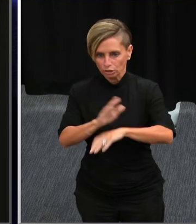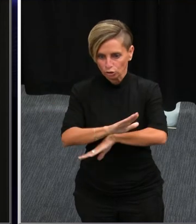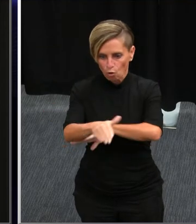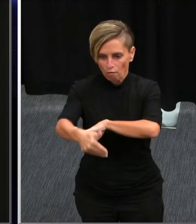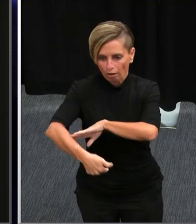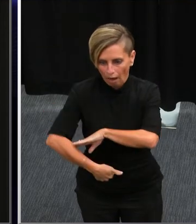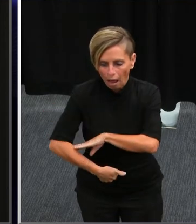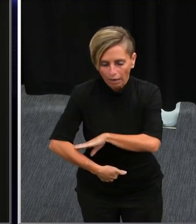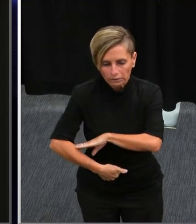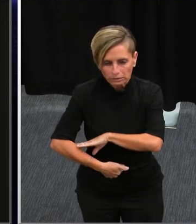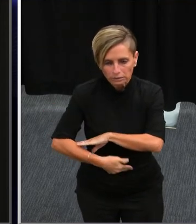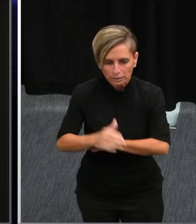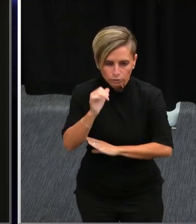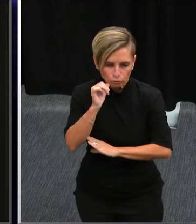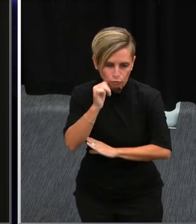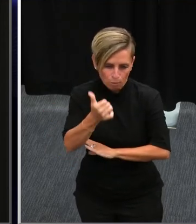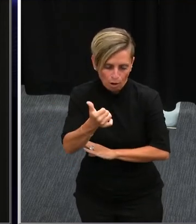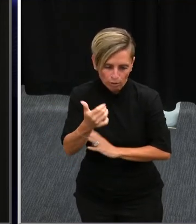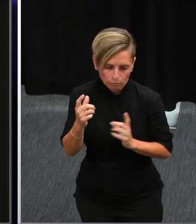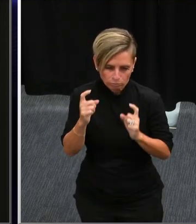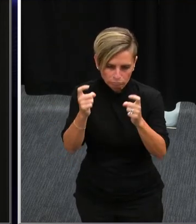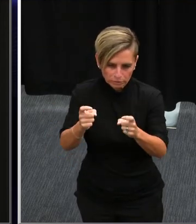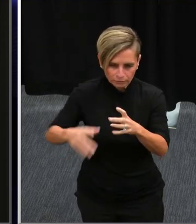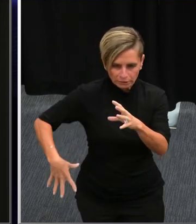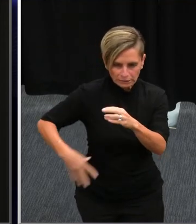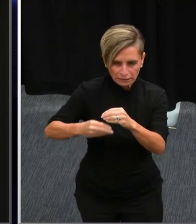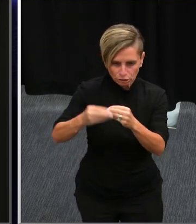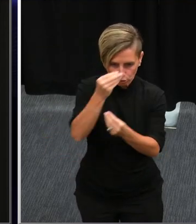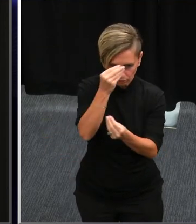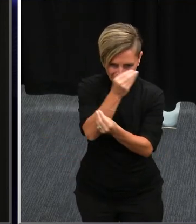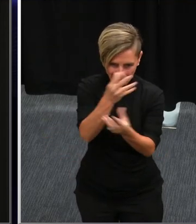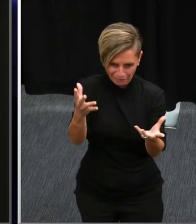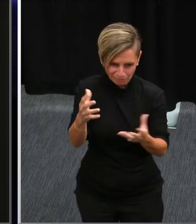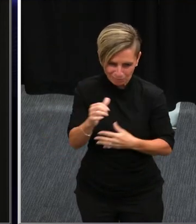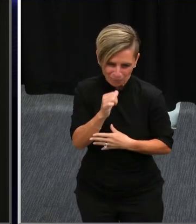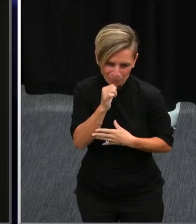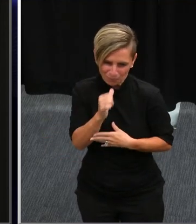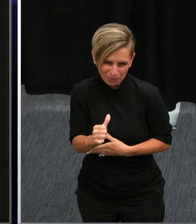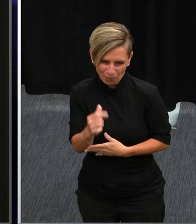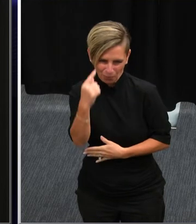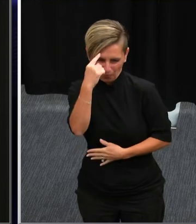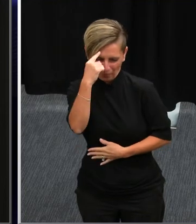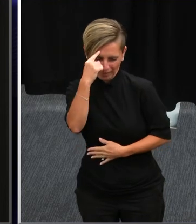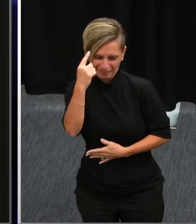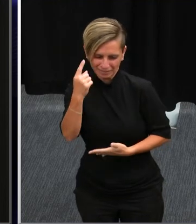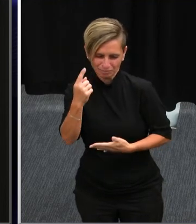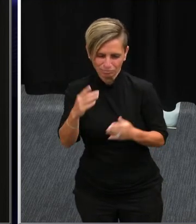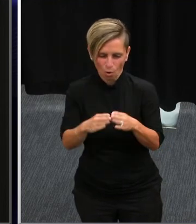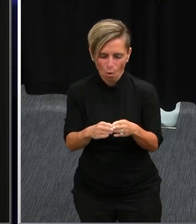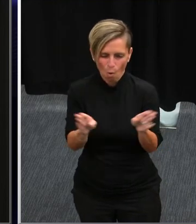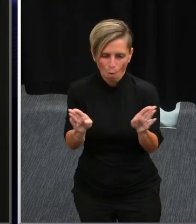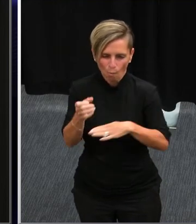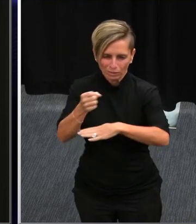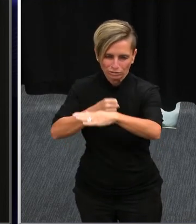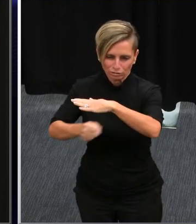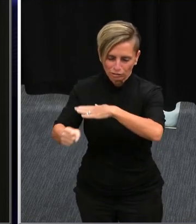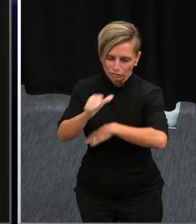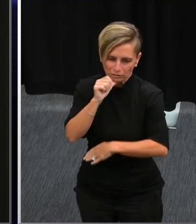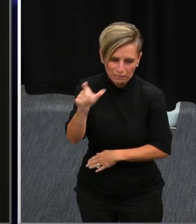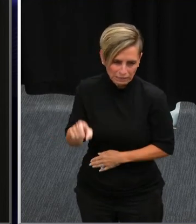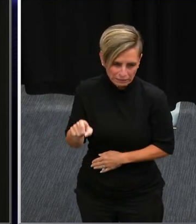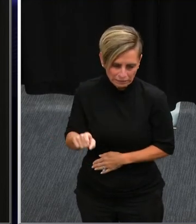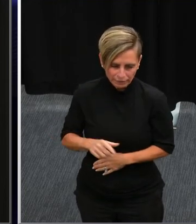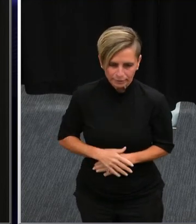additional direction. But at this point, I just want to emphasize we're not anticipating opening shelters at this time. Our transit